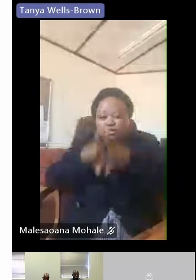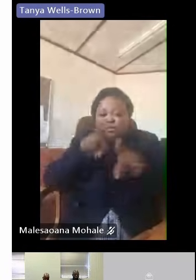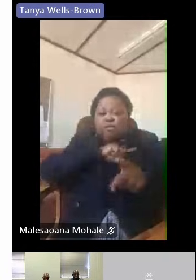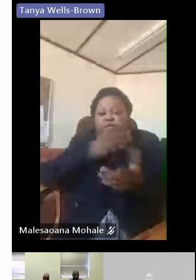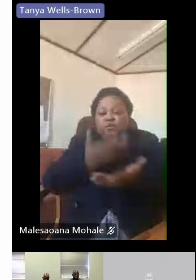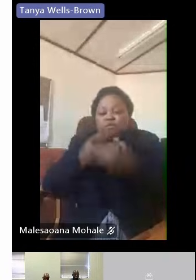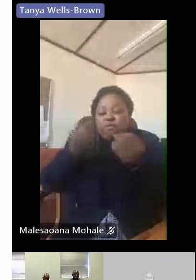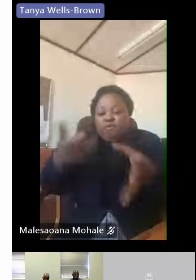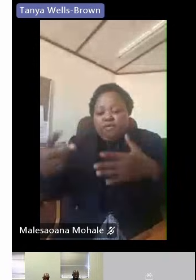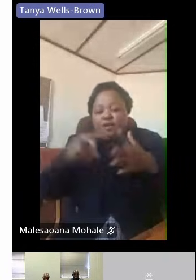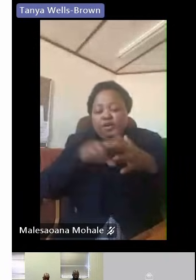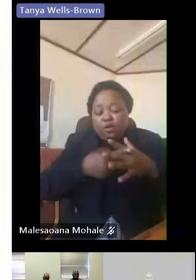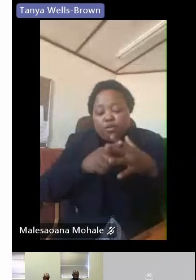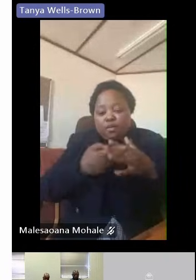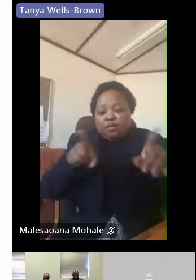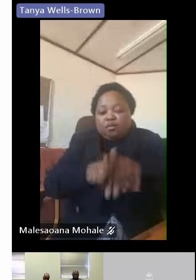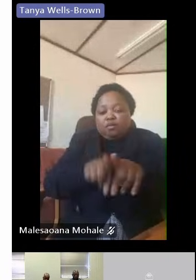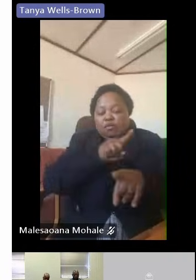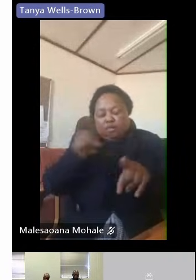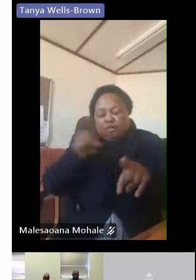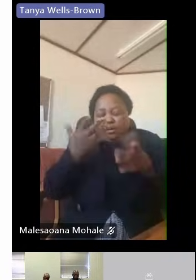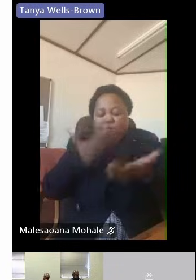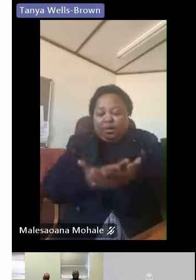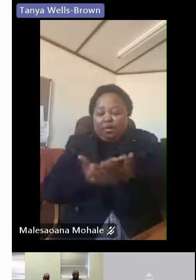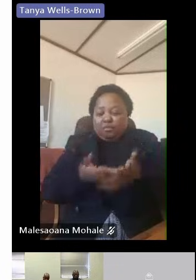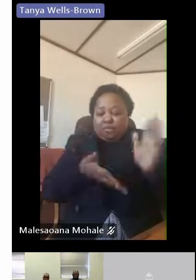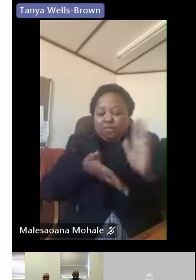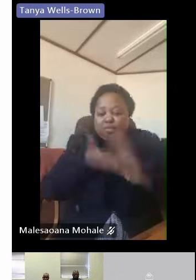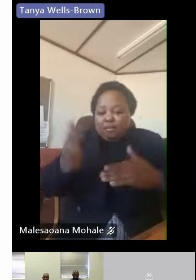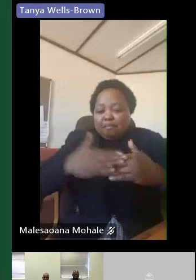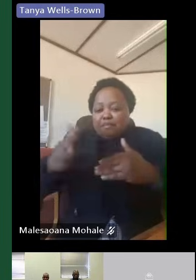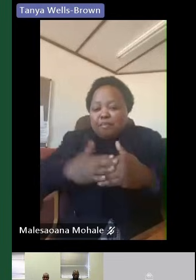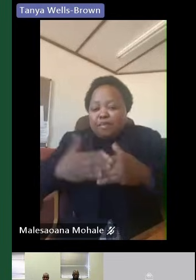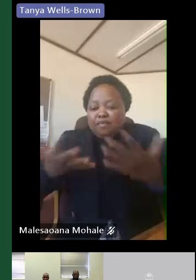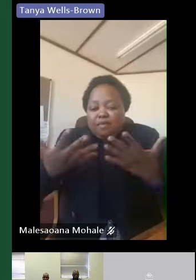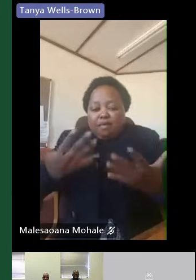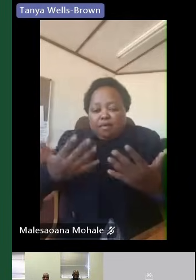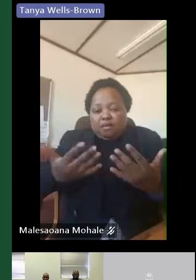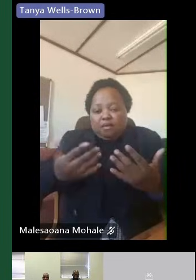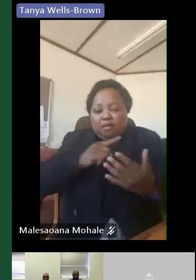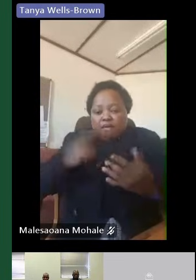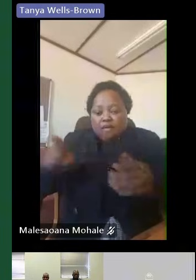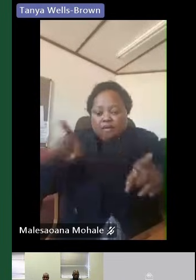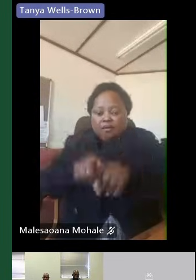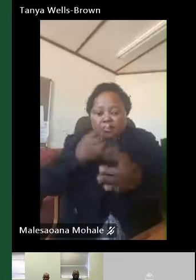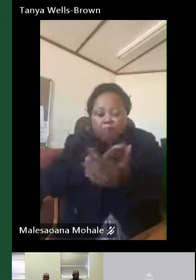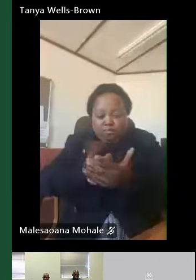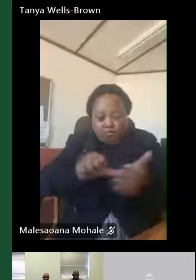that they're tokenistically attending meetings, but they're there at the table with an equitable seat.